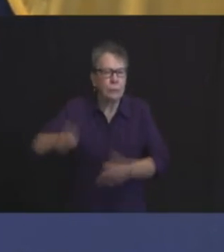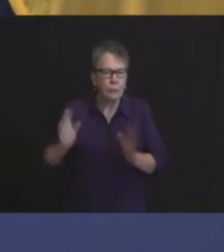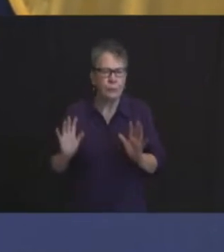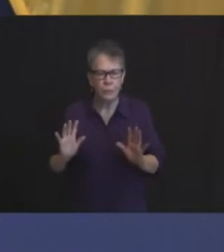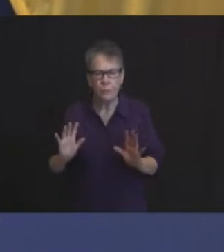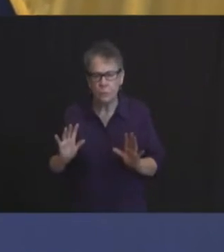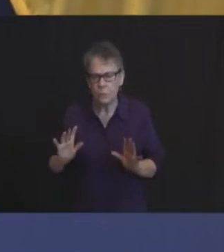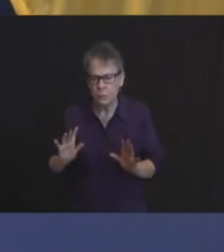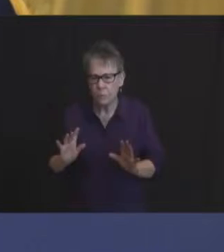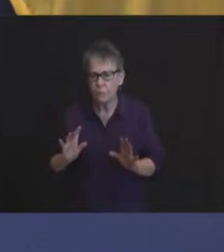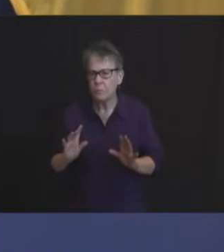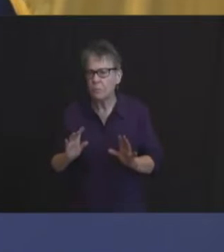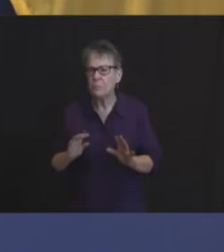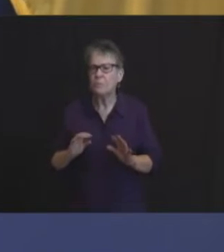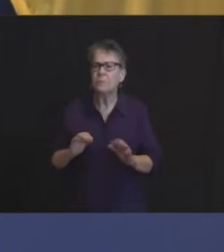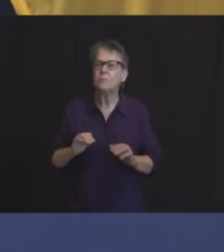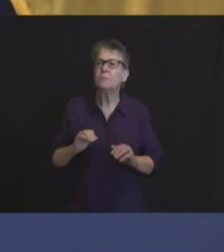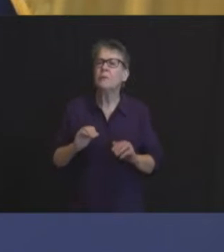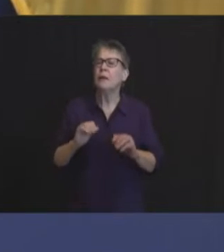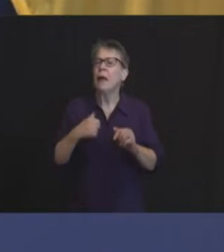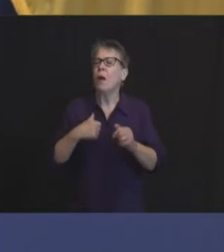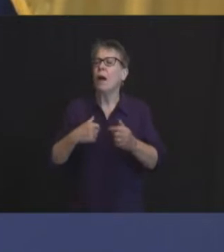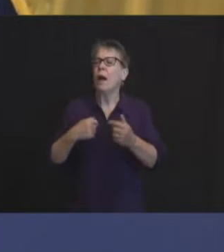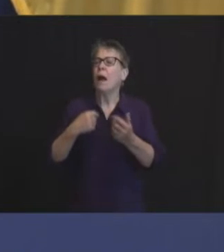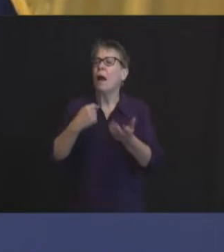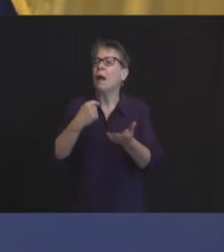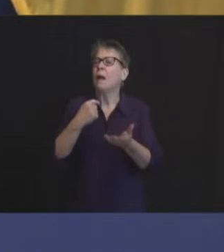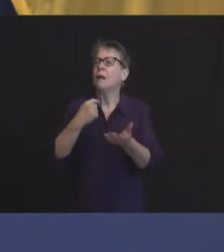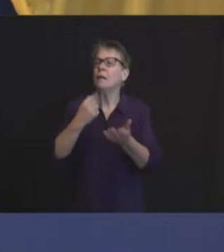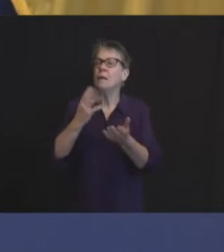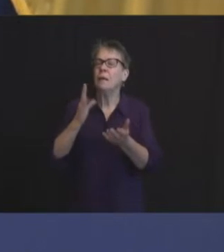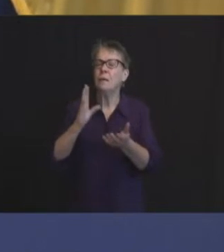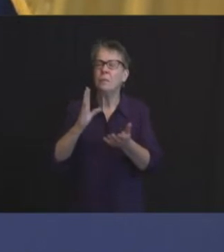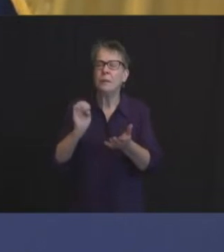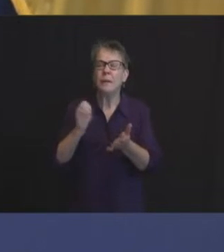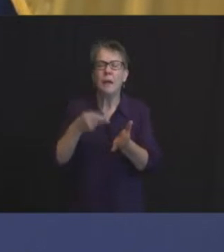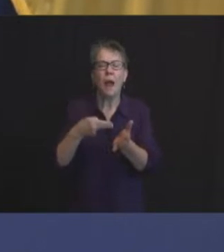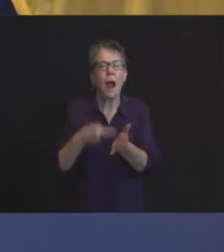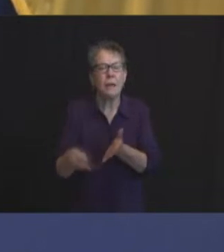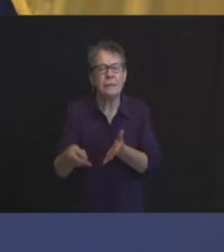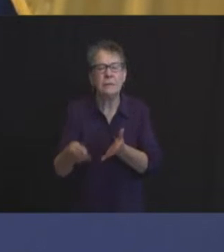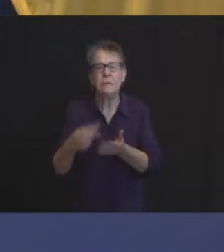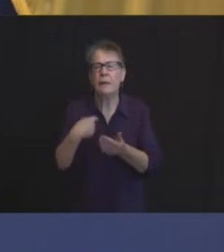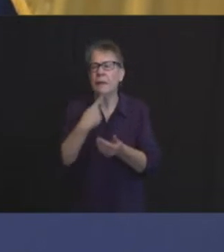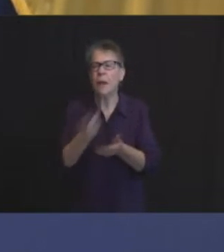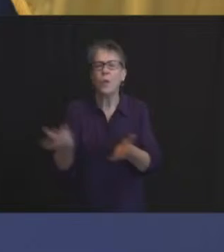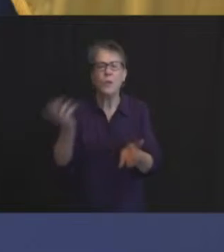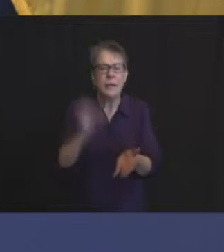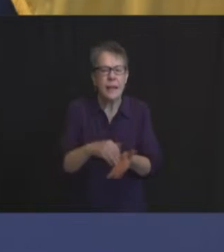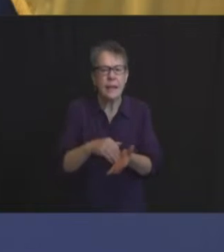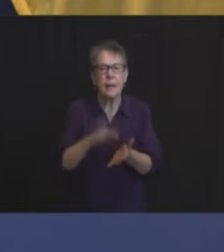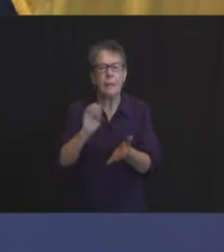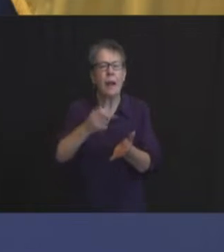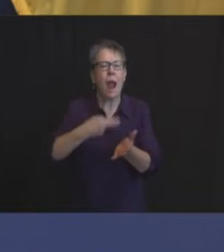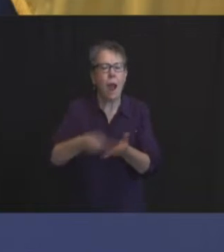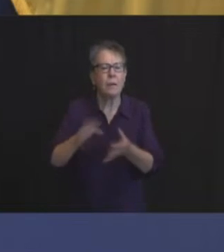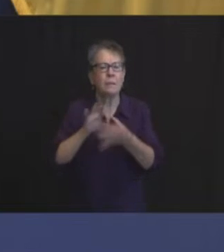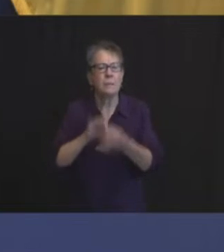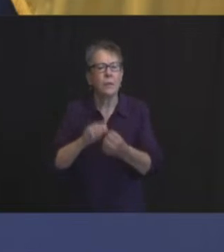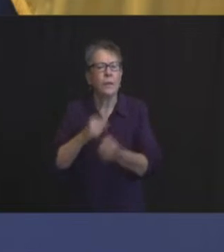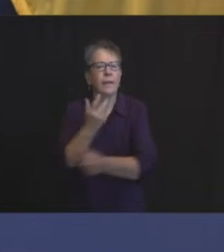now. Thank you. Dave, please take us out. Thanks, Governor. I know